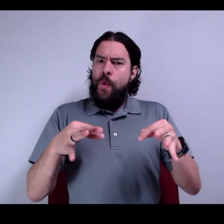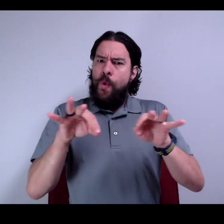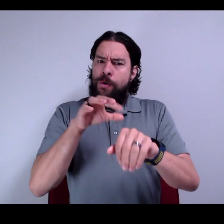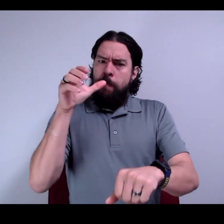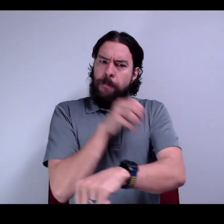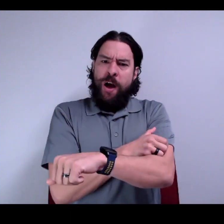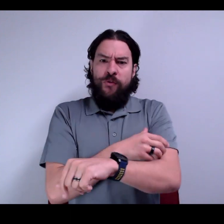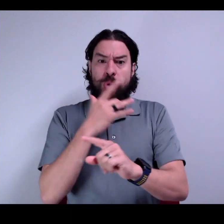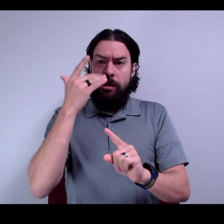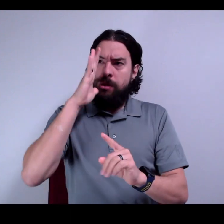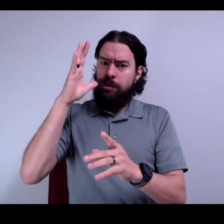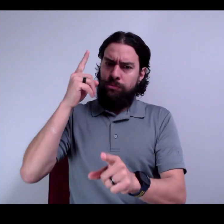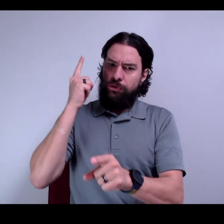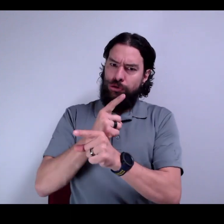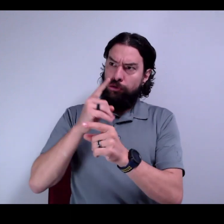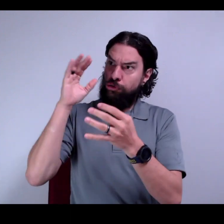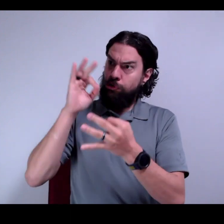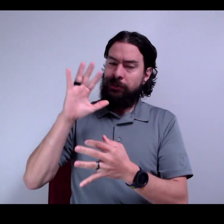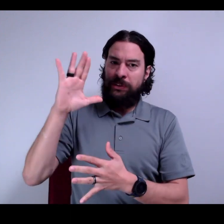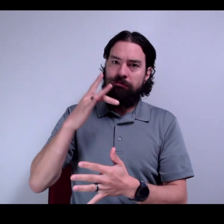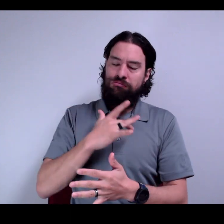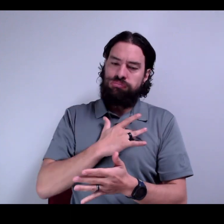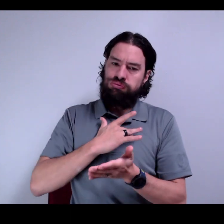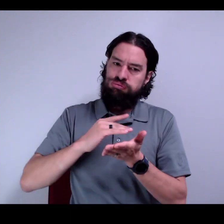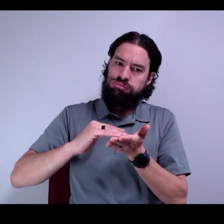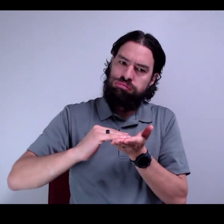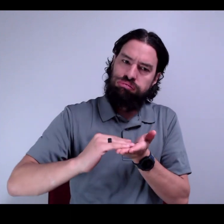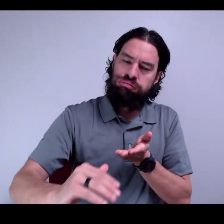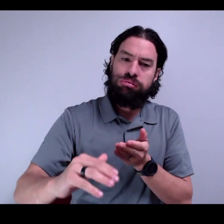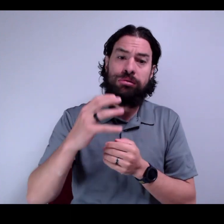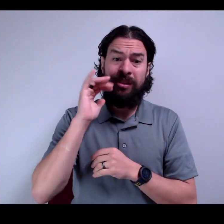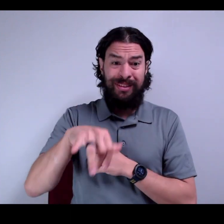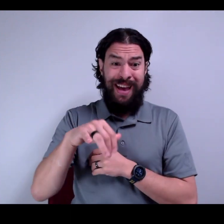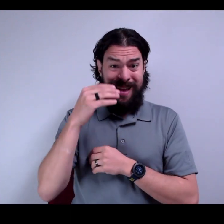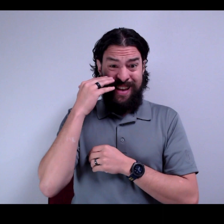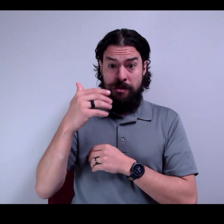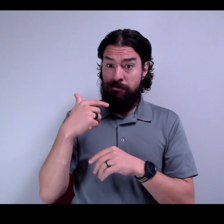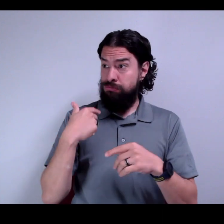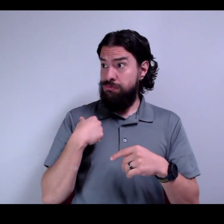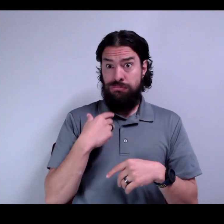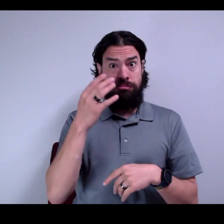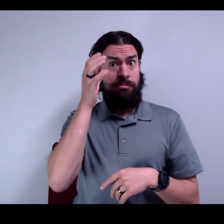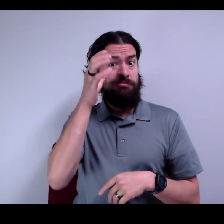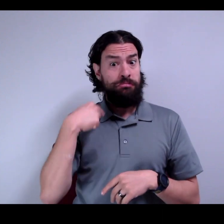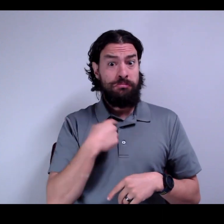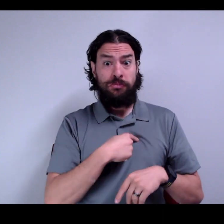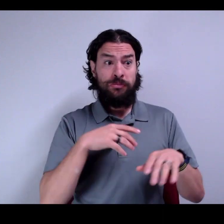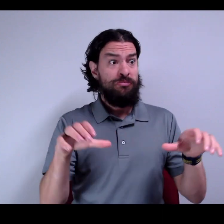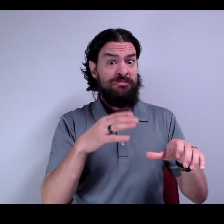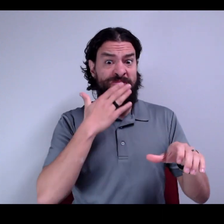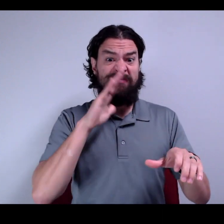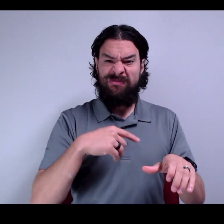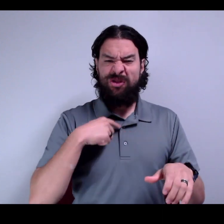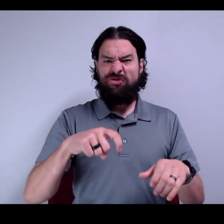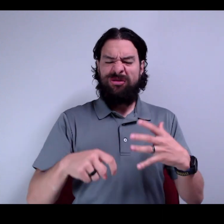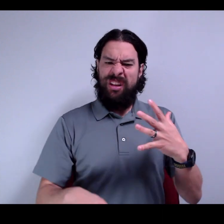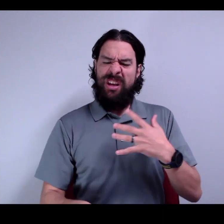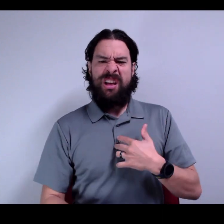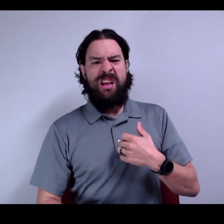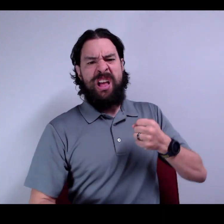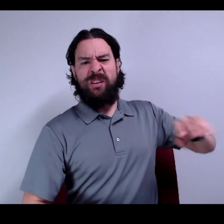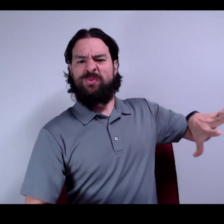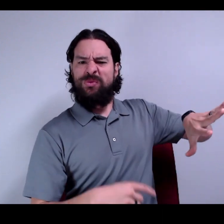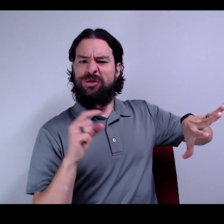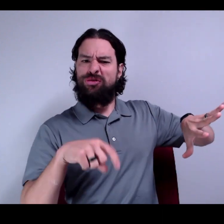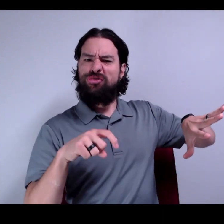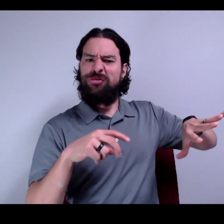symbol of God's justice and of his grace. So remember, I'm a contributor to the evil that's in the world. I should be removed.